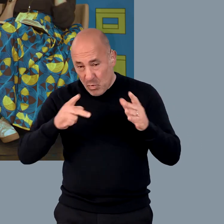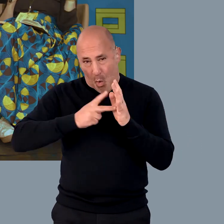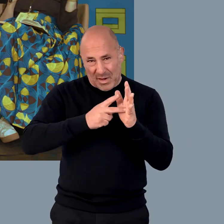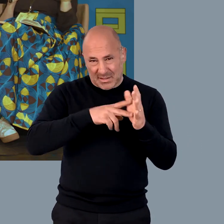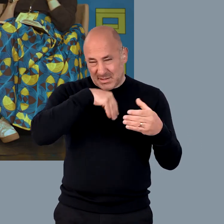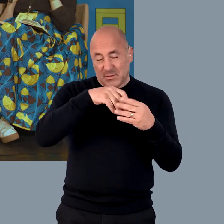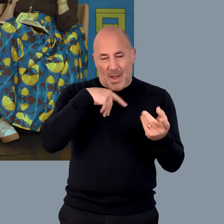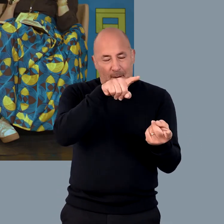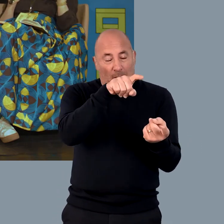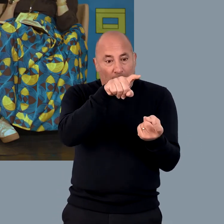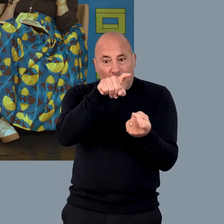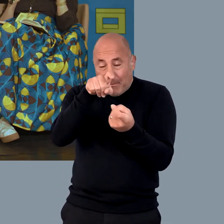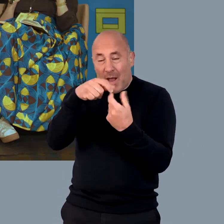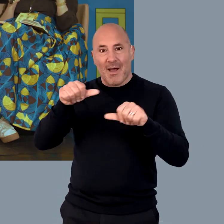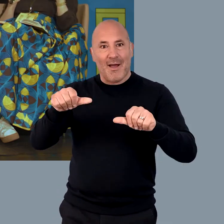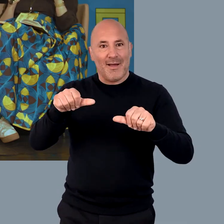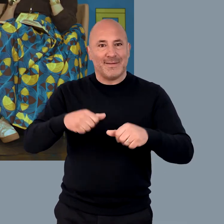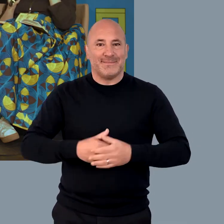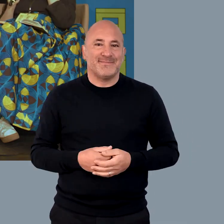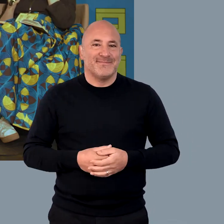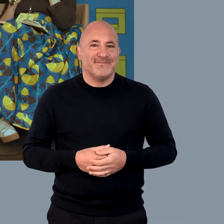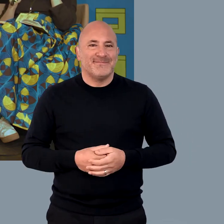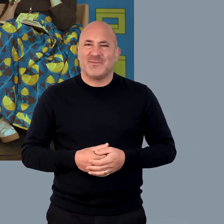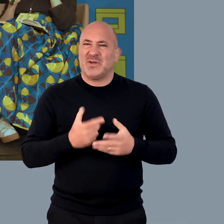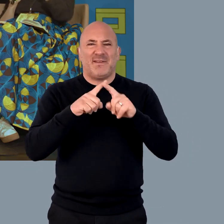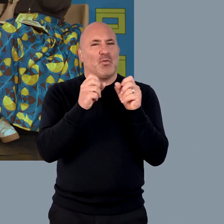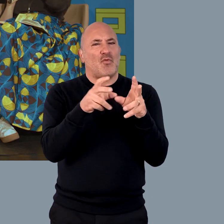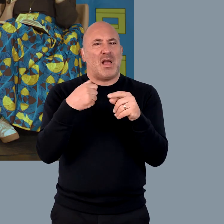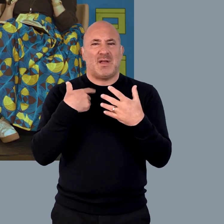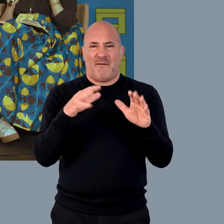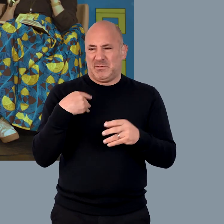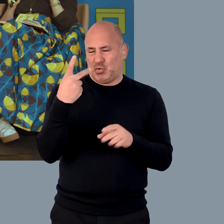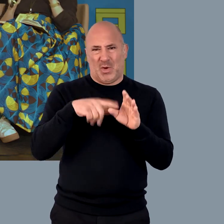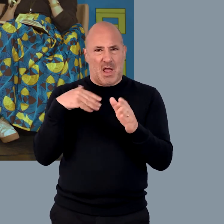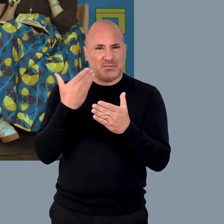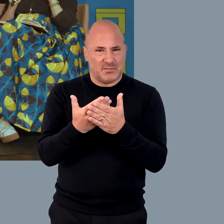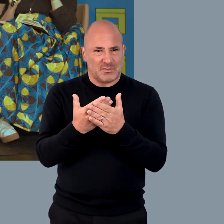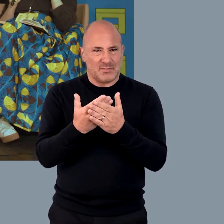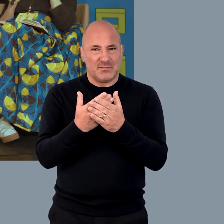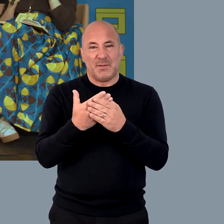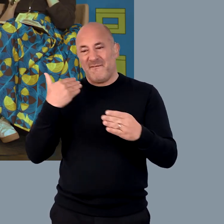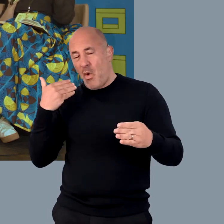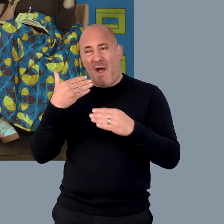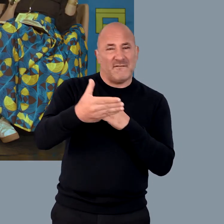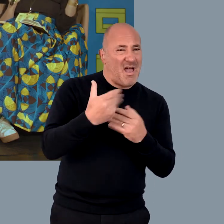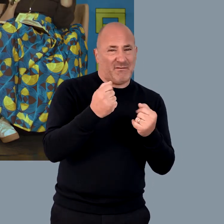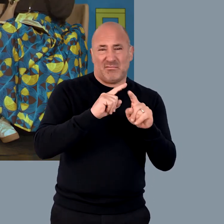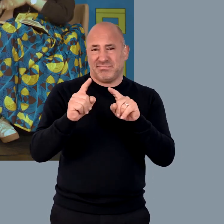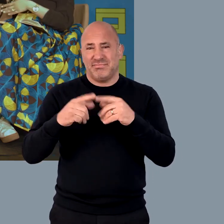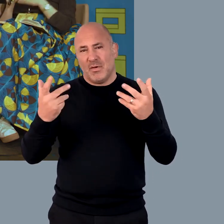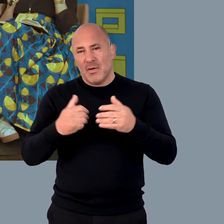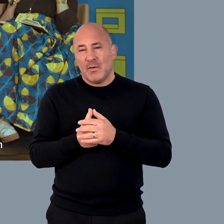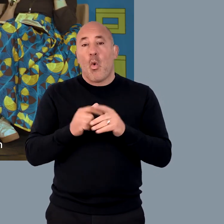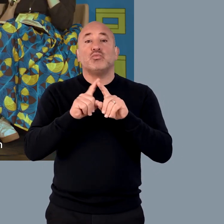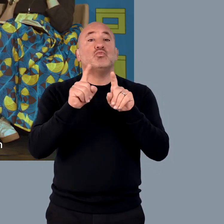kind of unlocking that potential across the organisation. And there's those different examples of things that we did in those 2 years, and that happened before